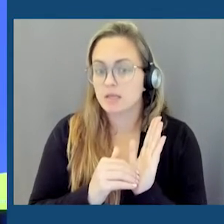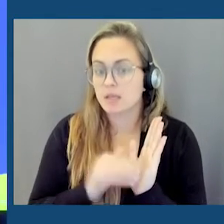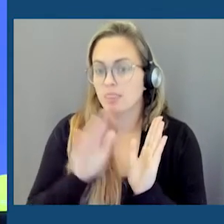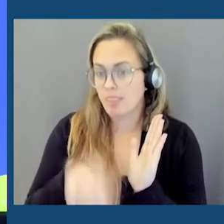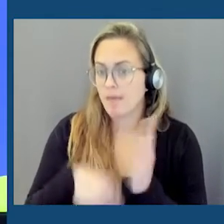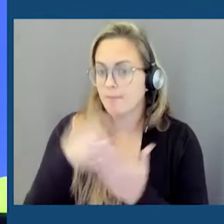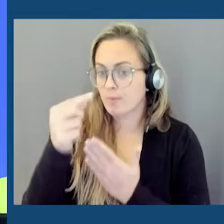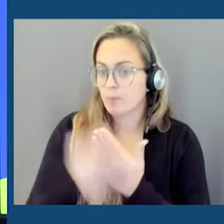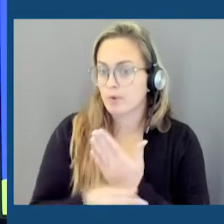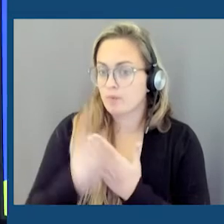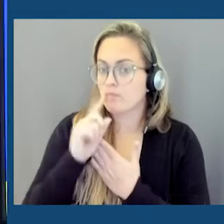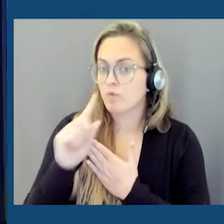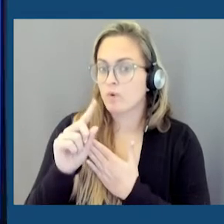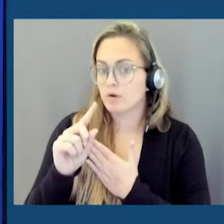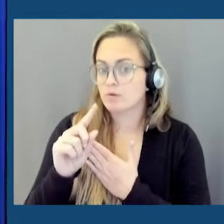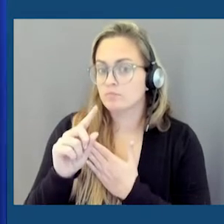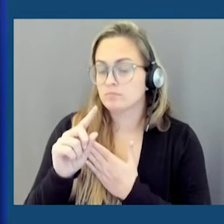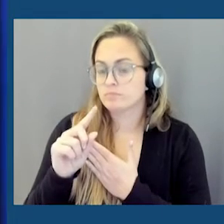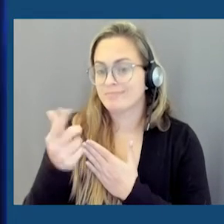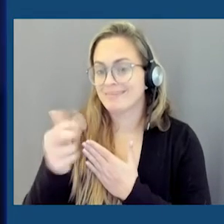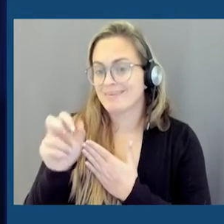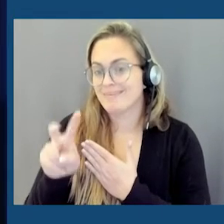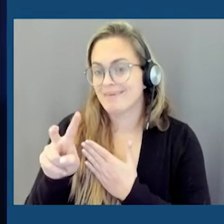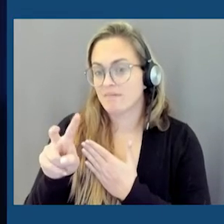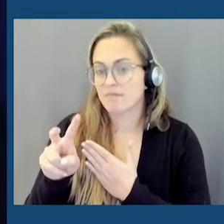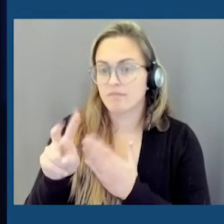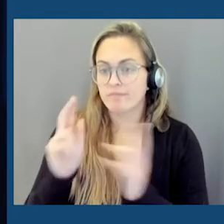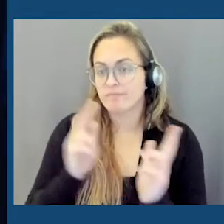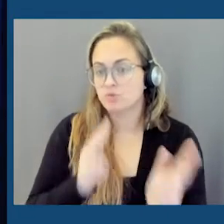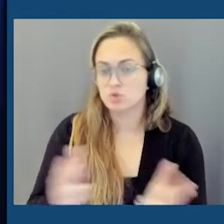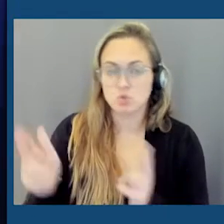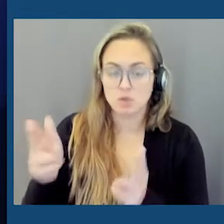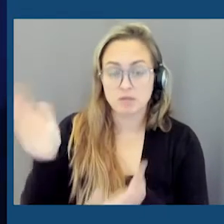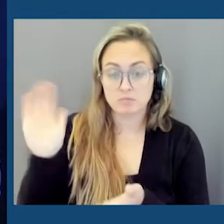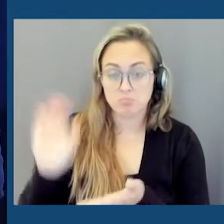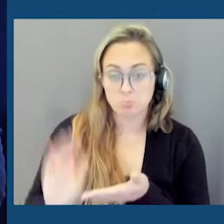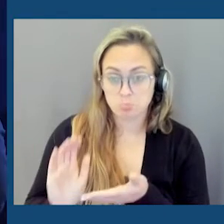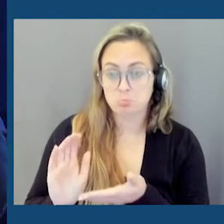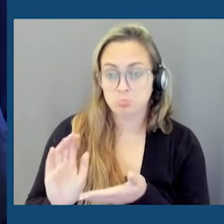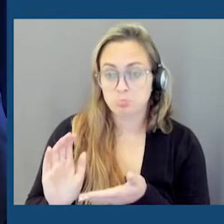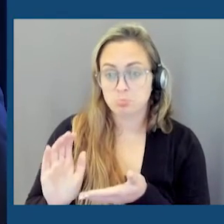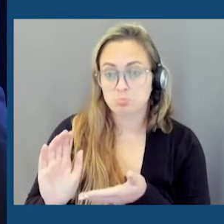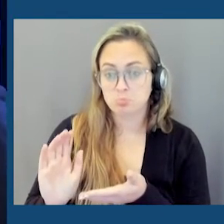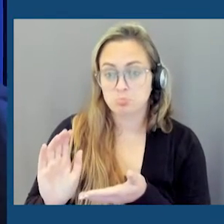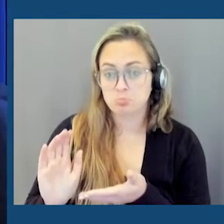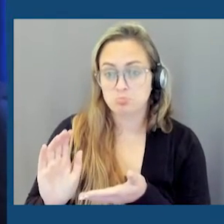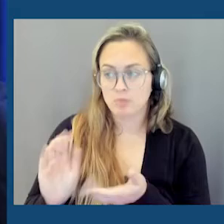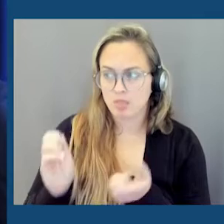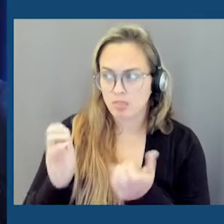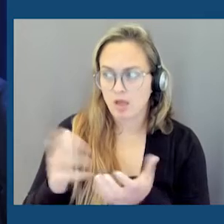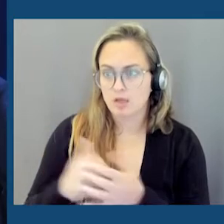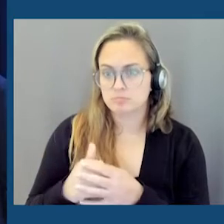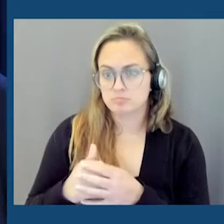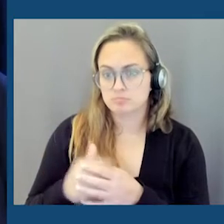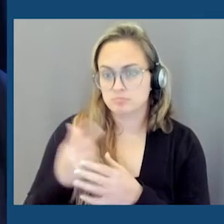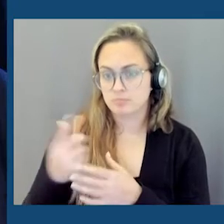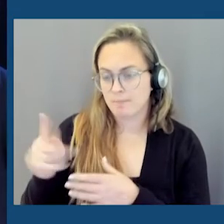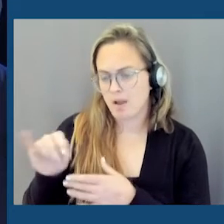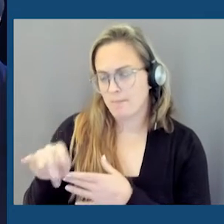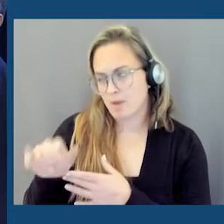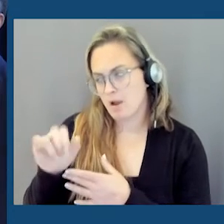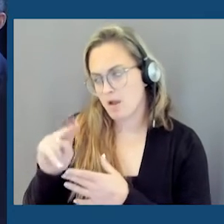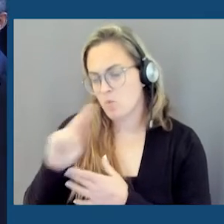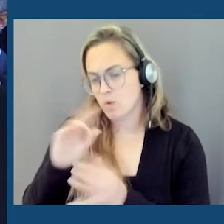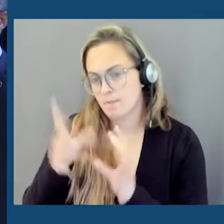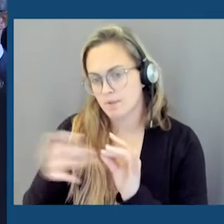the GIFT jurisdictions, shootings not only has fallen significantly, as Mr. Pupkin will mention,